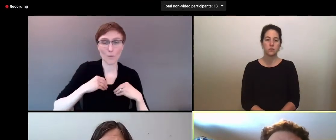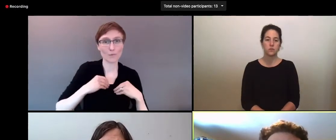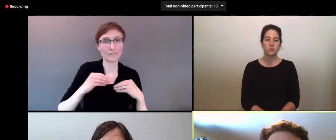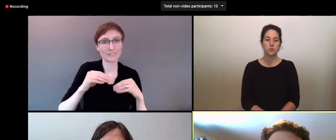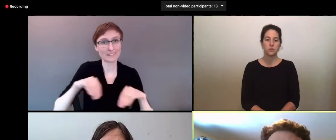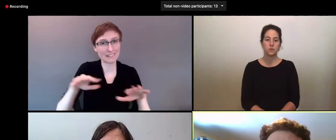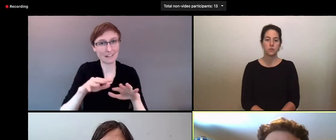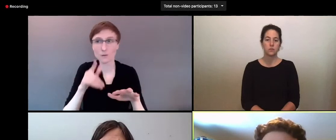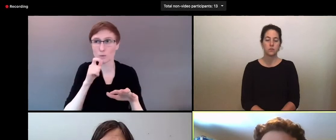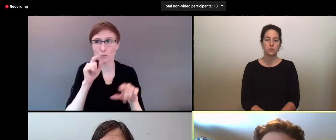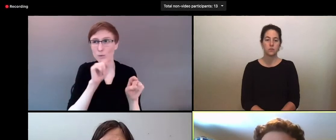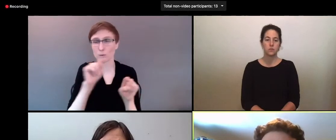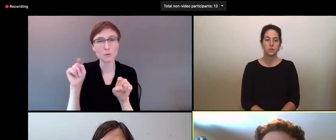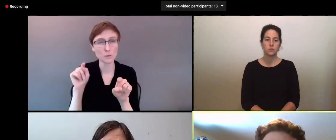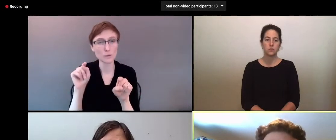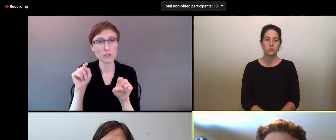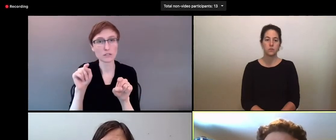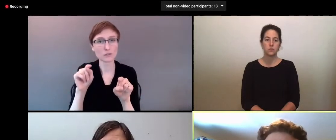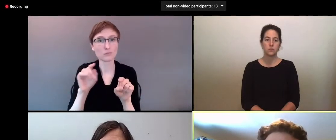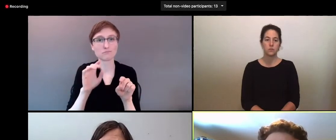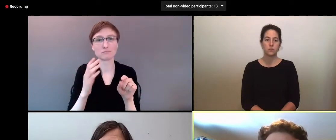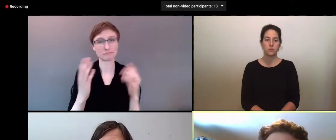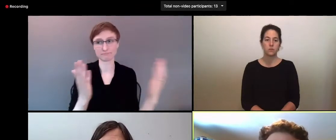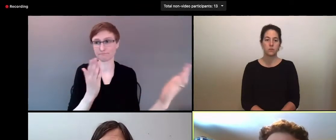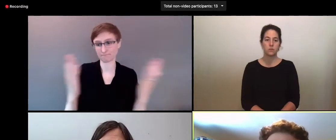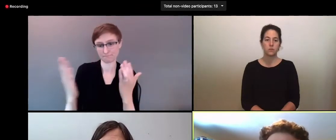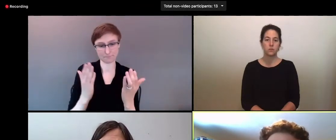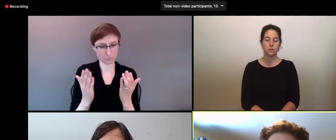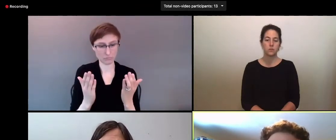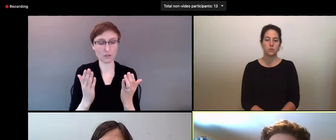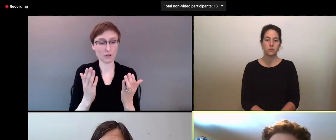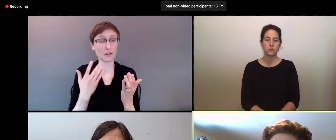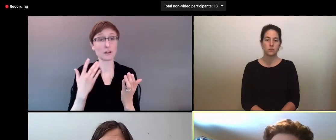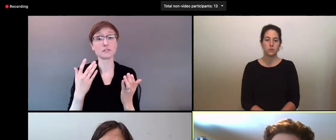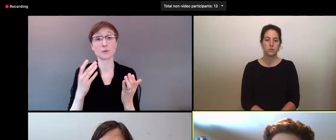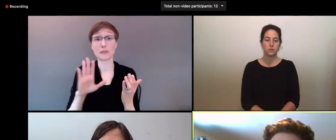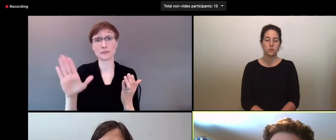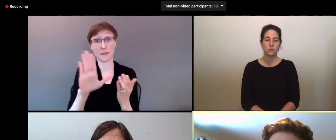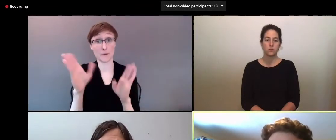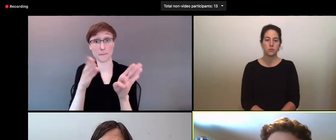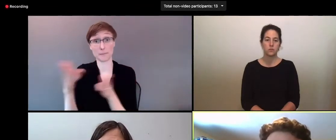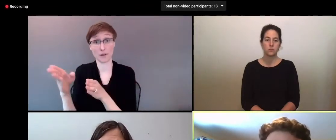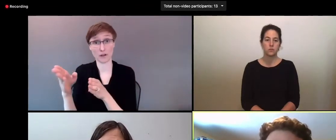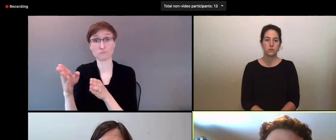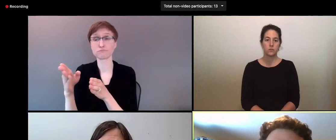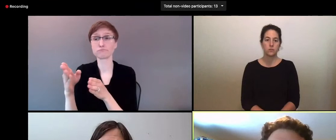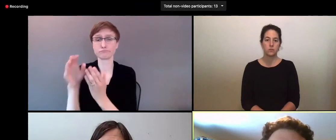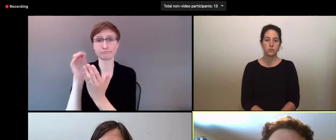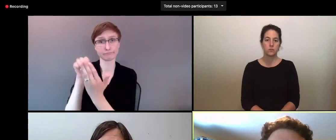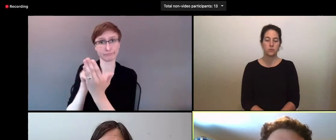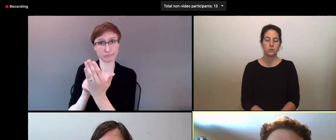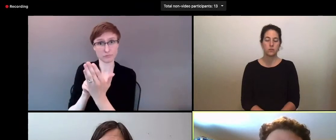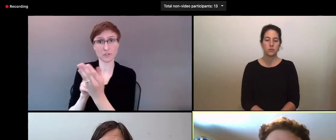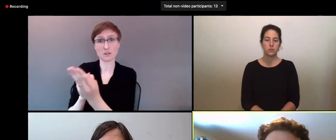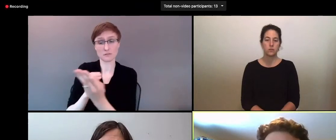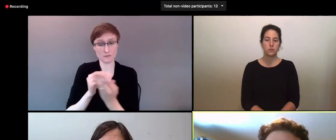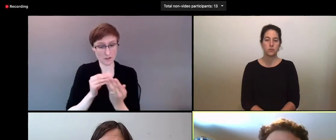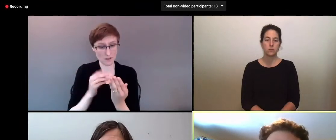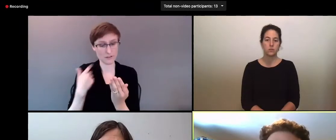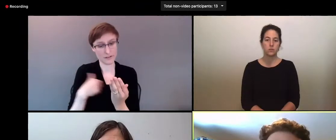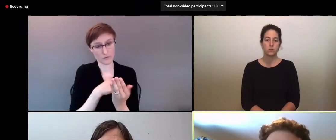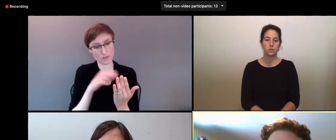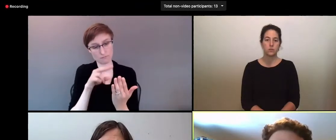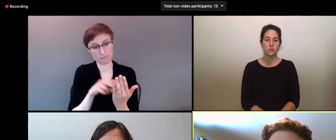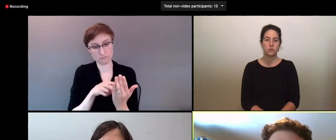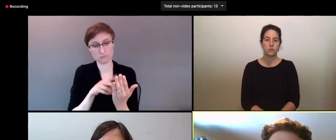at least plans that we're providing advice on to be able to, as you say, visit the market